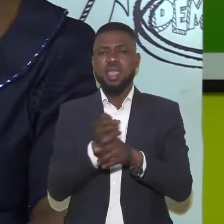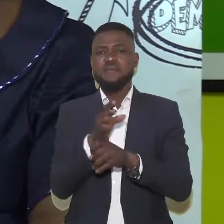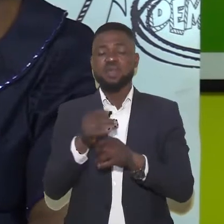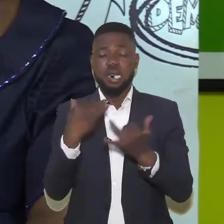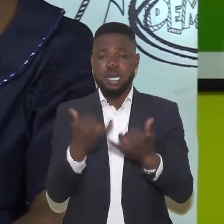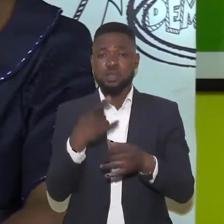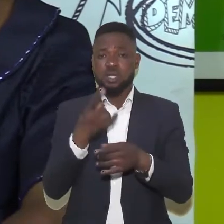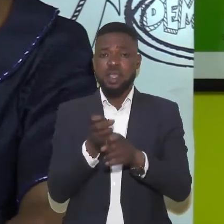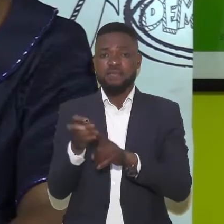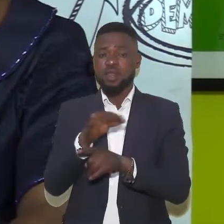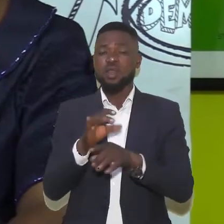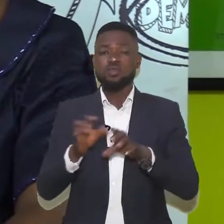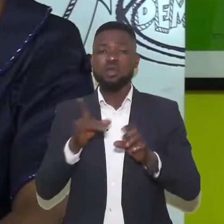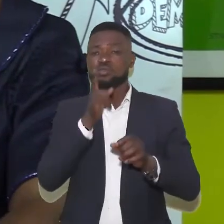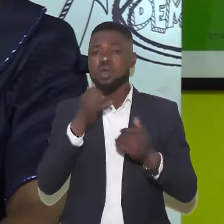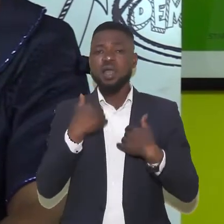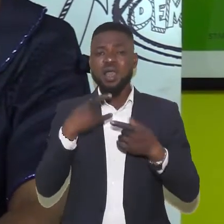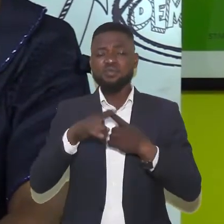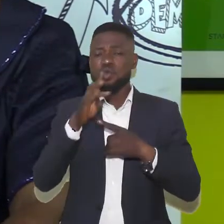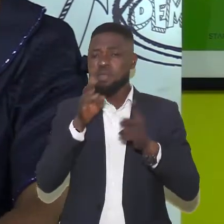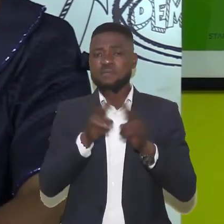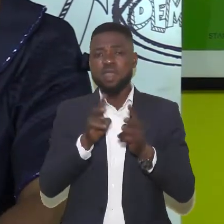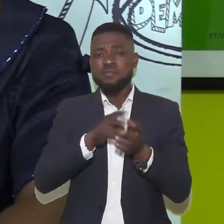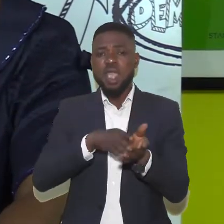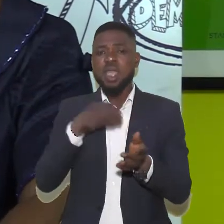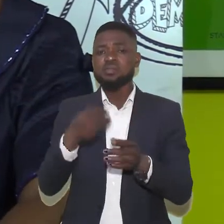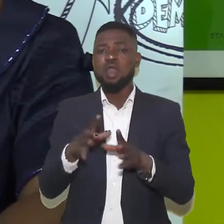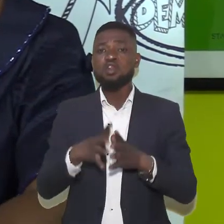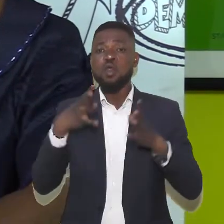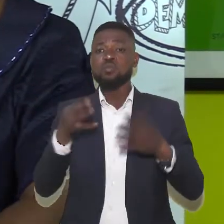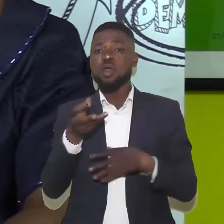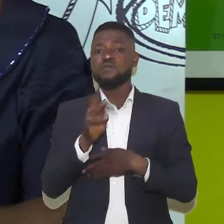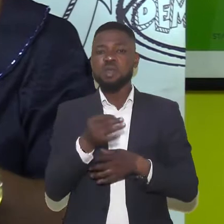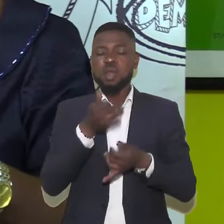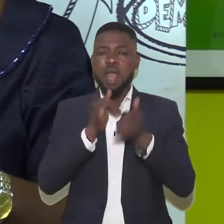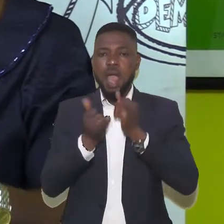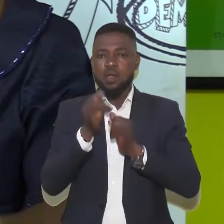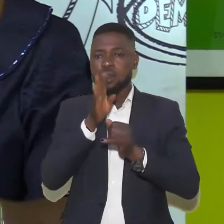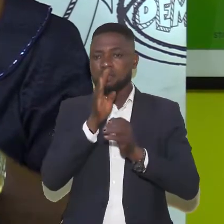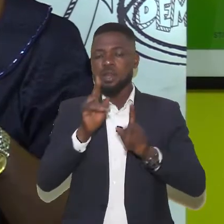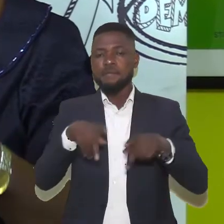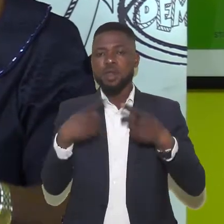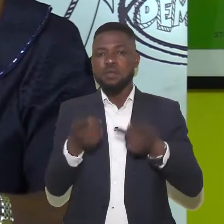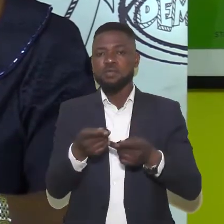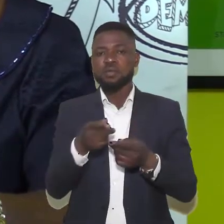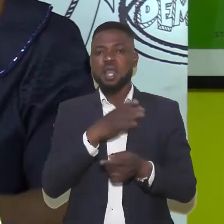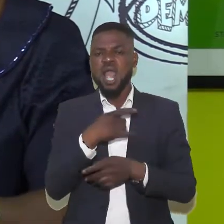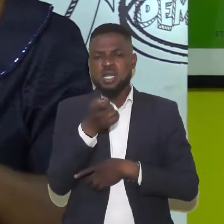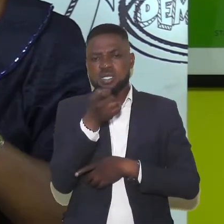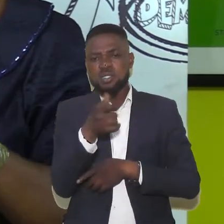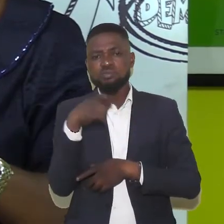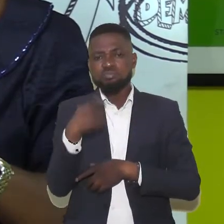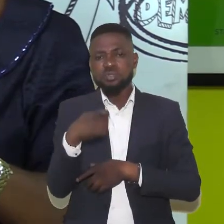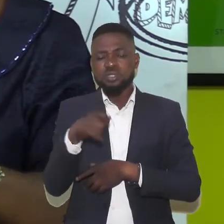And the influence now does not have to be something very expensive. A lot of the alcohol being provided